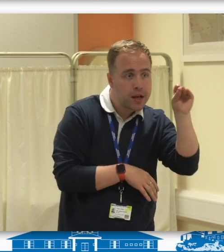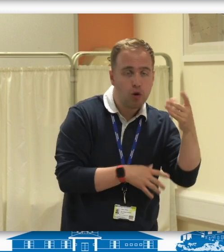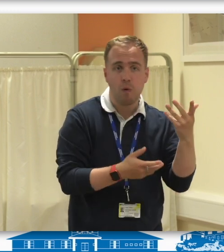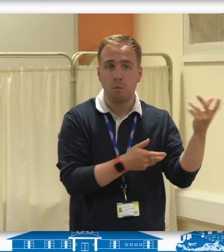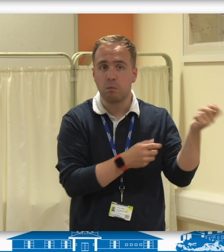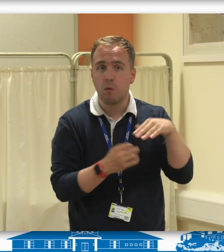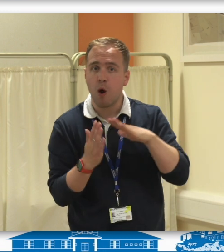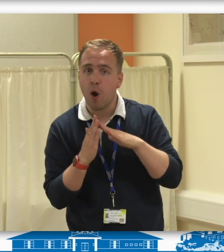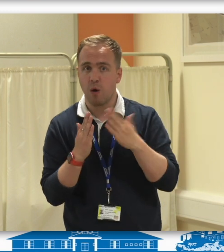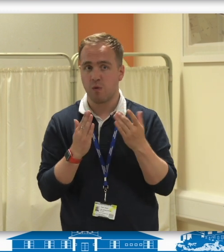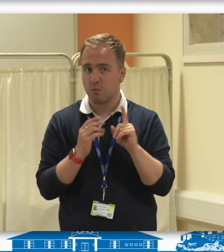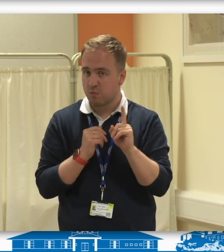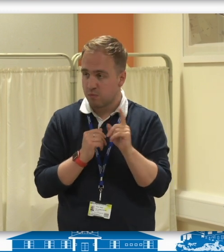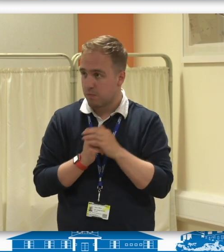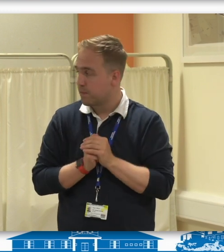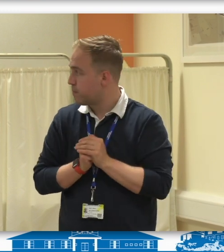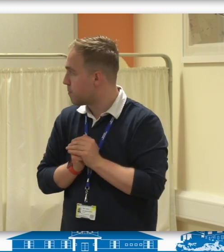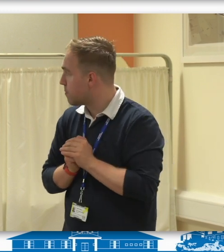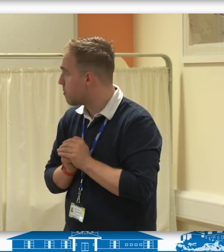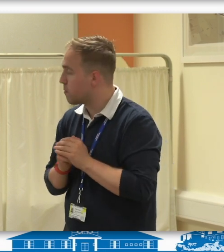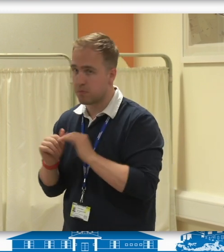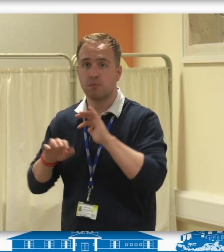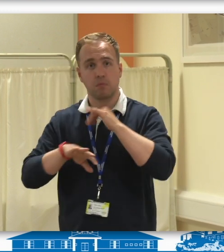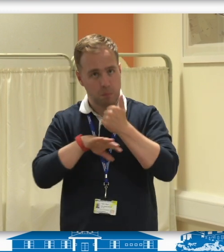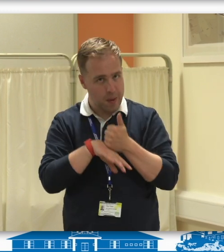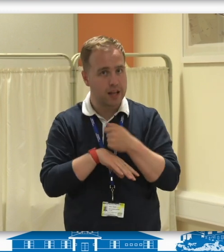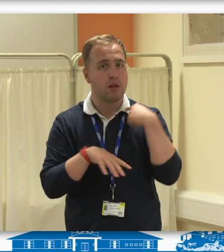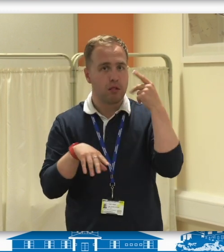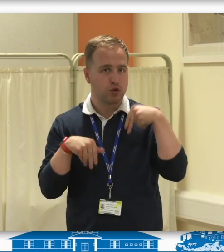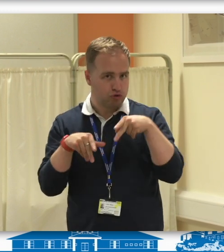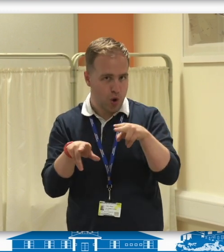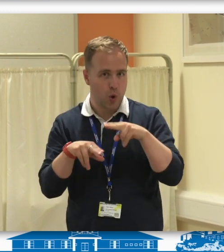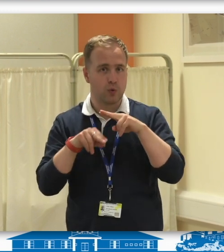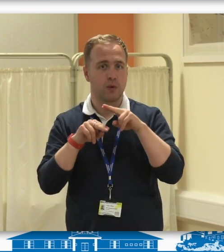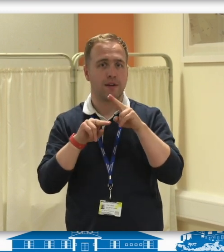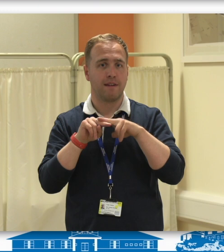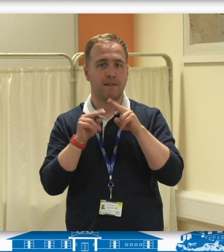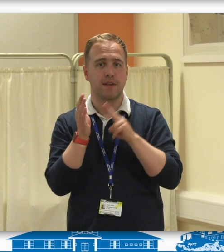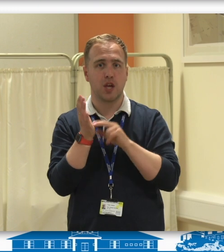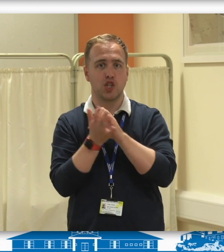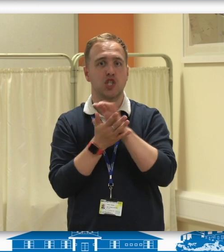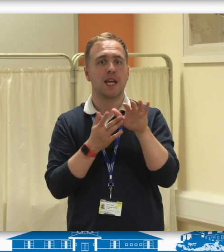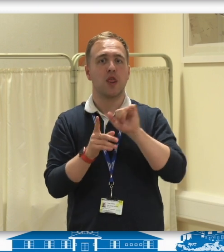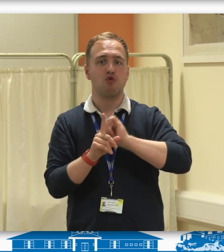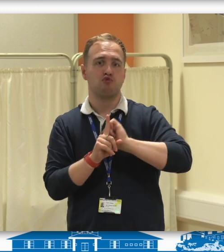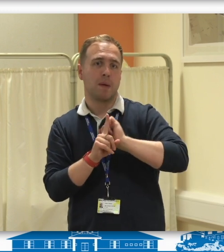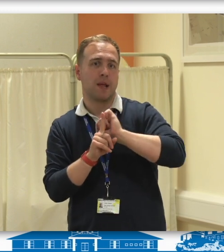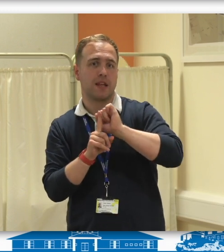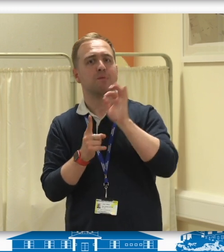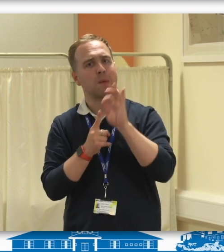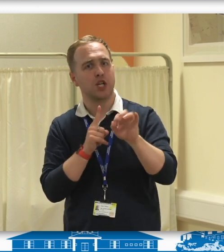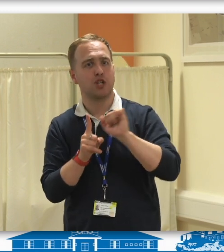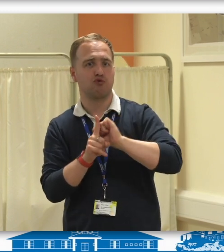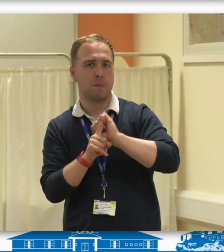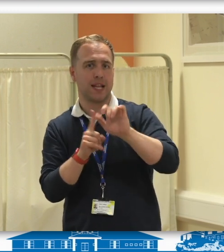like that as well? So we are based at the Florence Nightingale Community Hospital. We're based in the Specialist